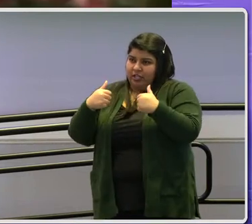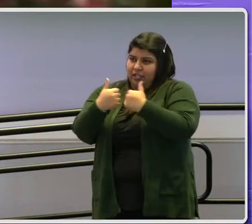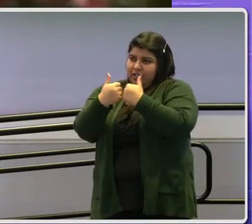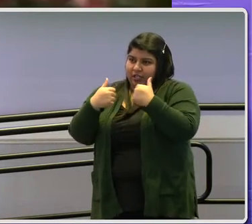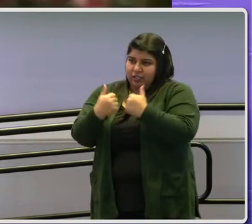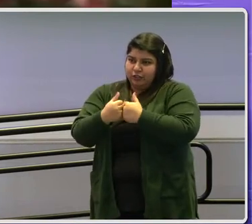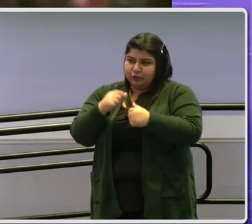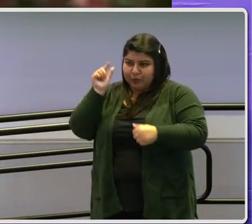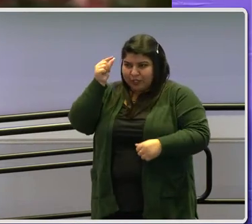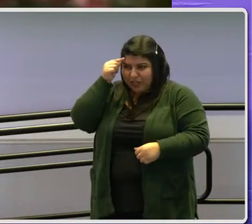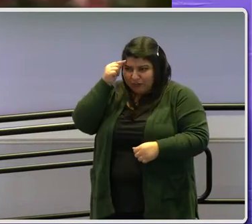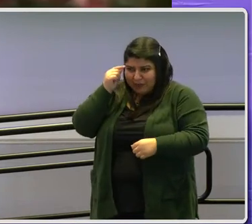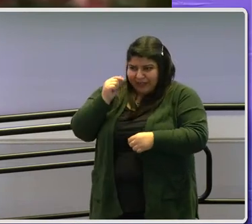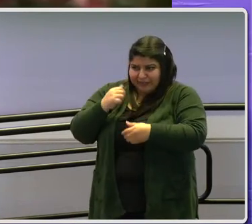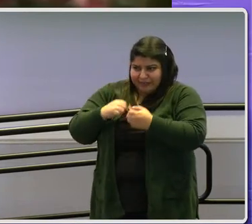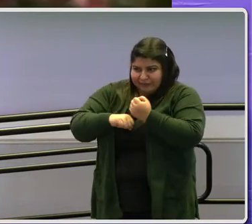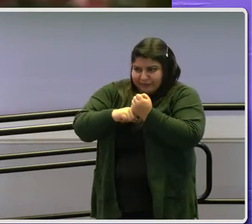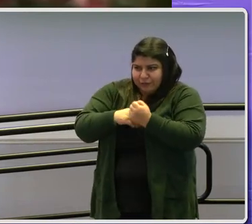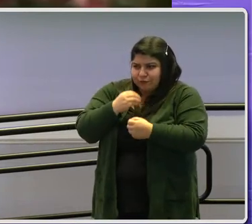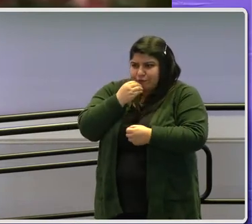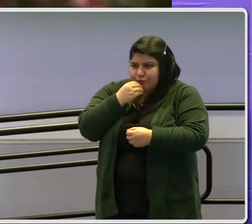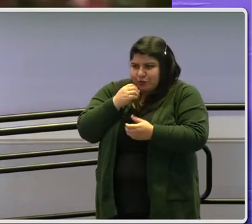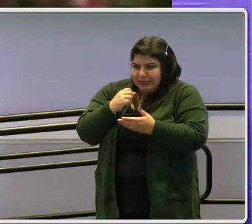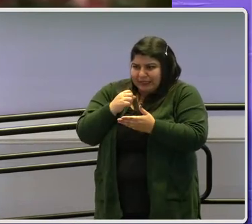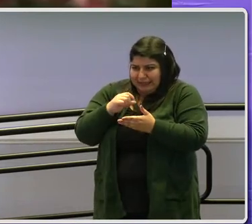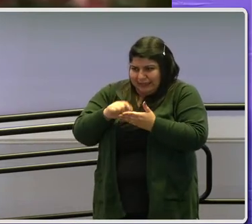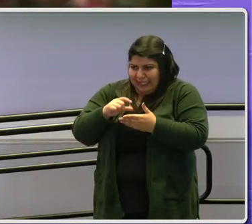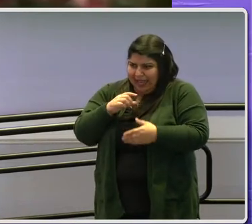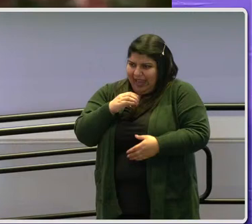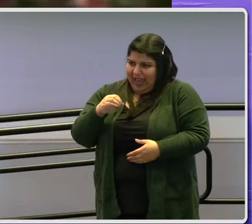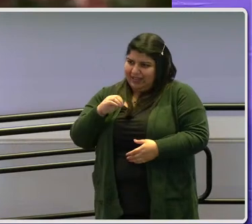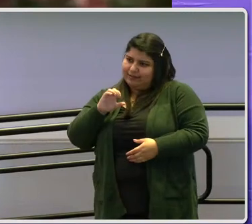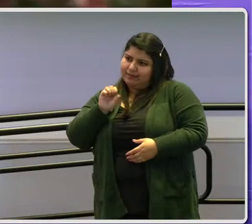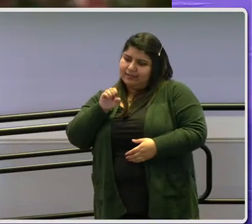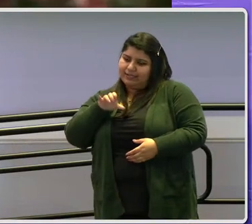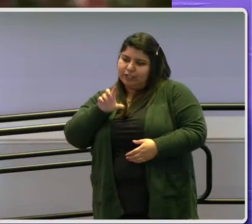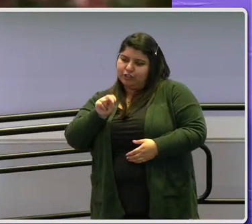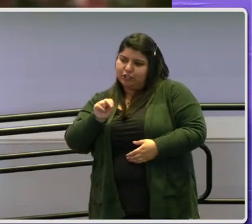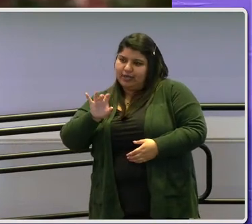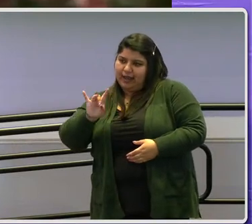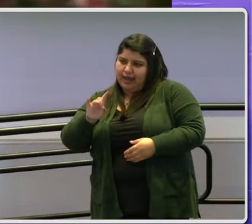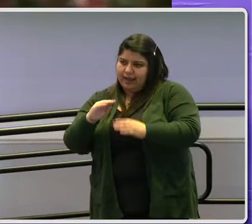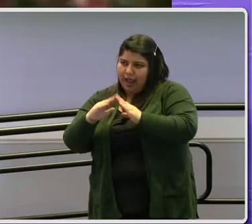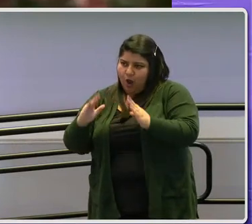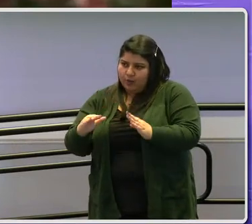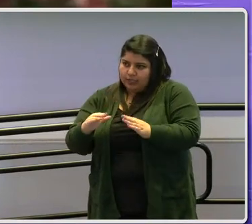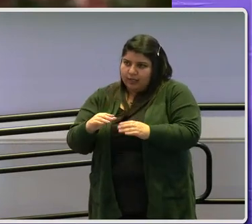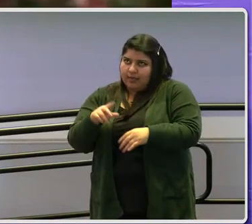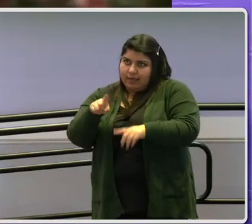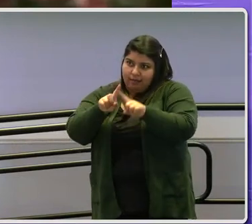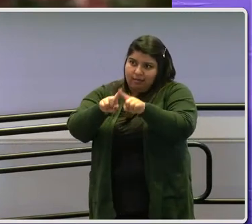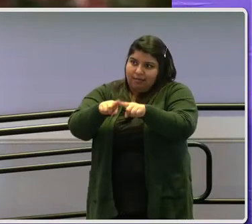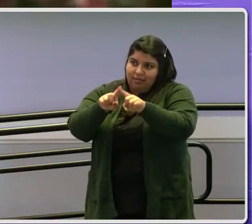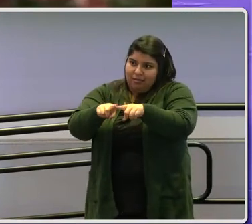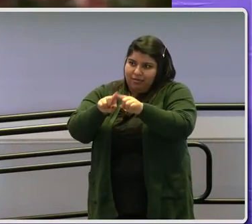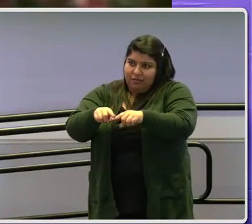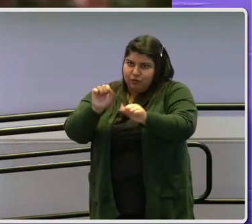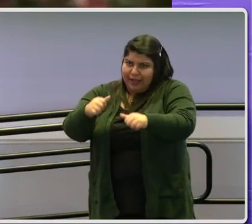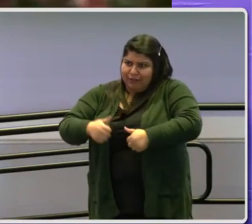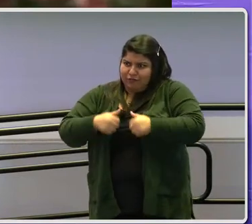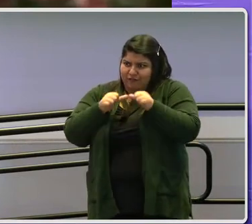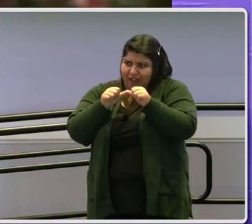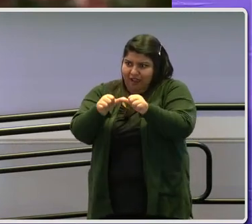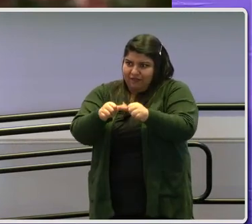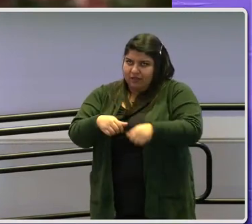government assistance, such as food stamps and Section 8 housing, to be able to survive. Growing up, I witnessed my